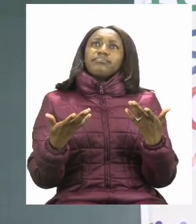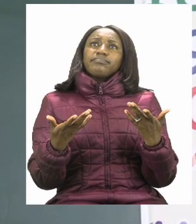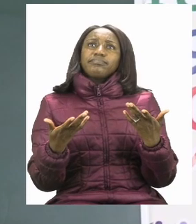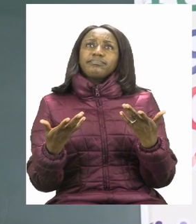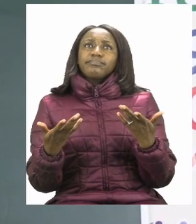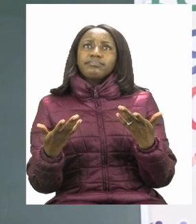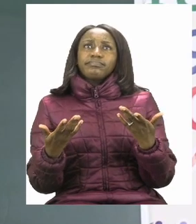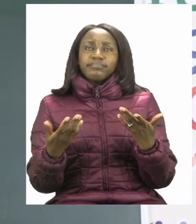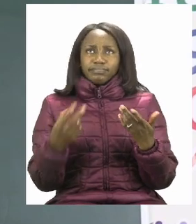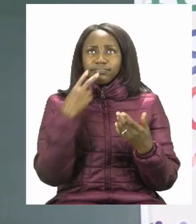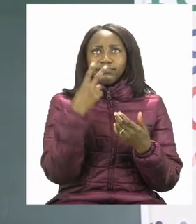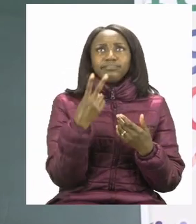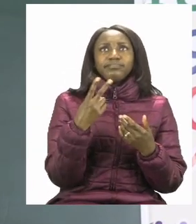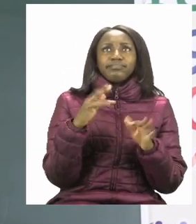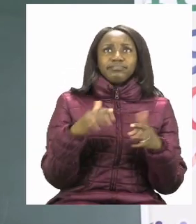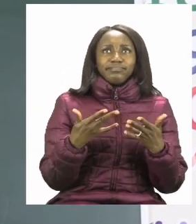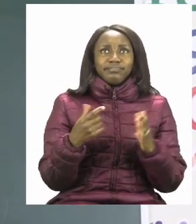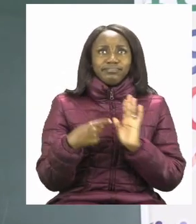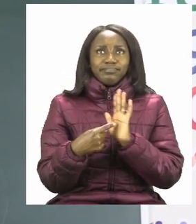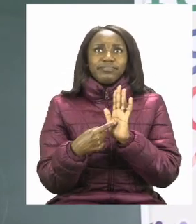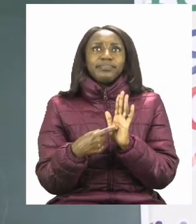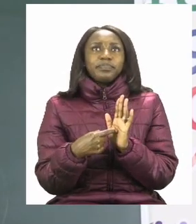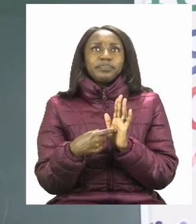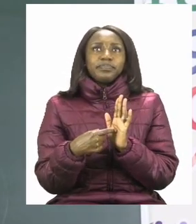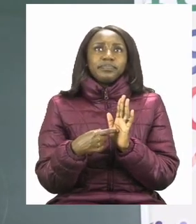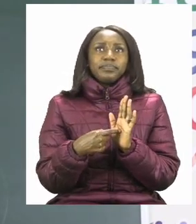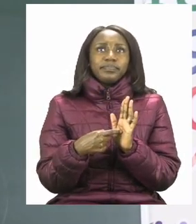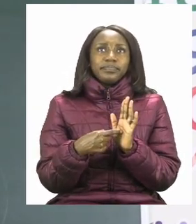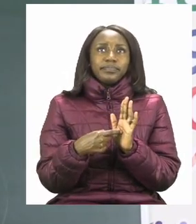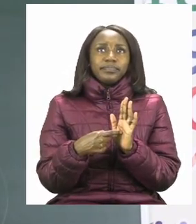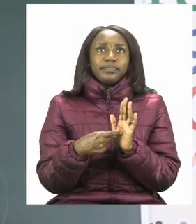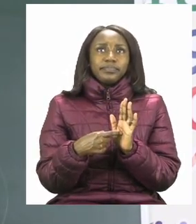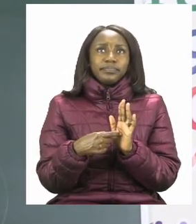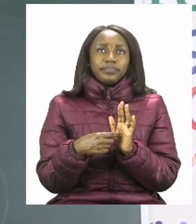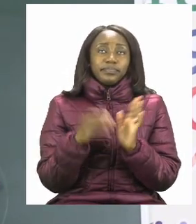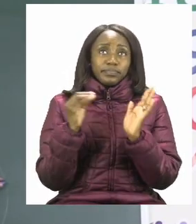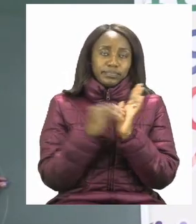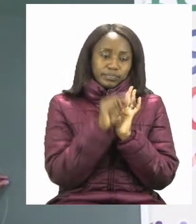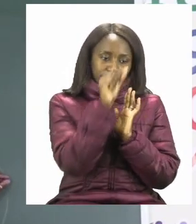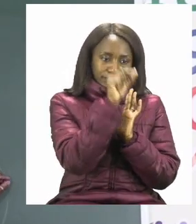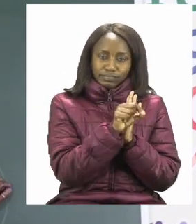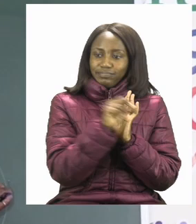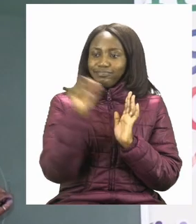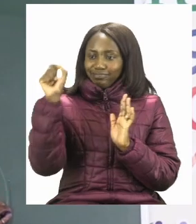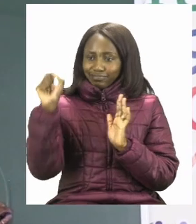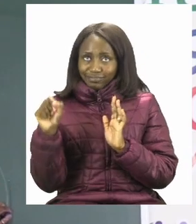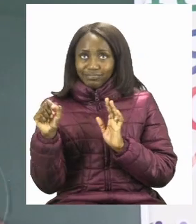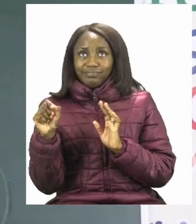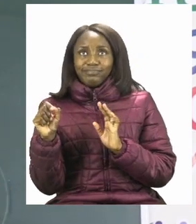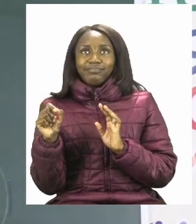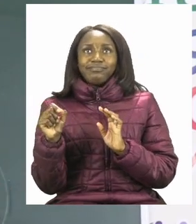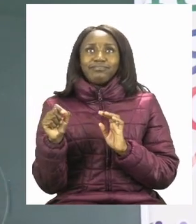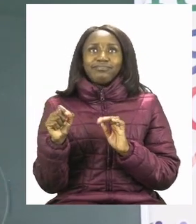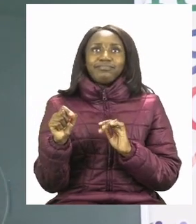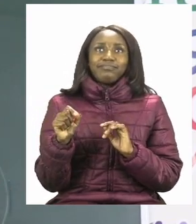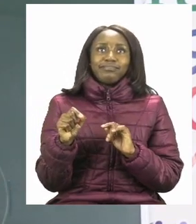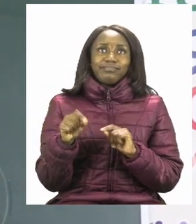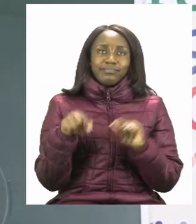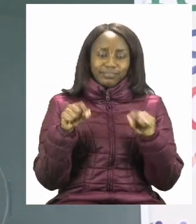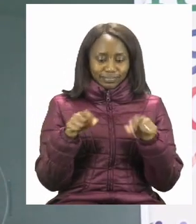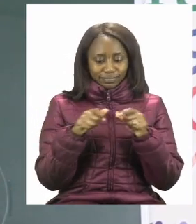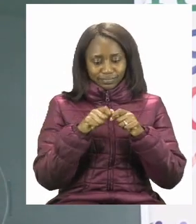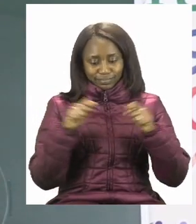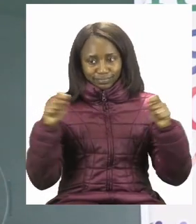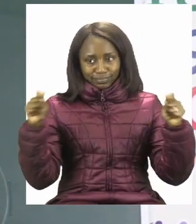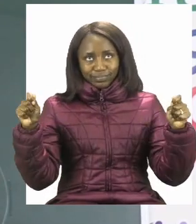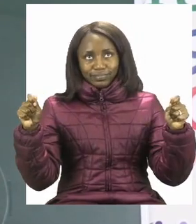it starts and where it ends. From this point to that point. Now,